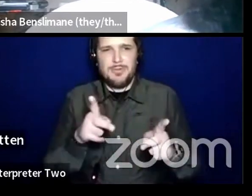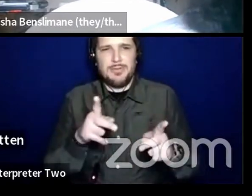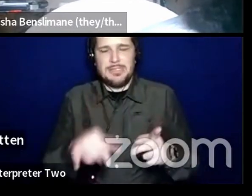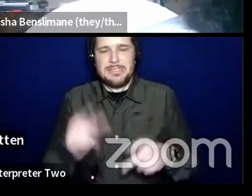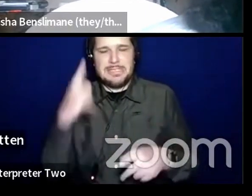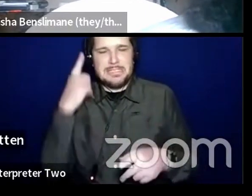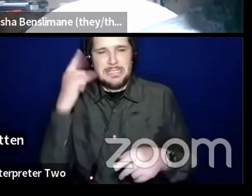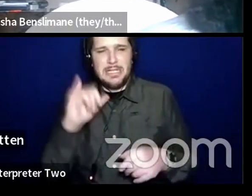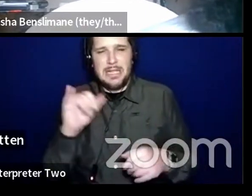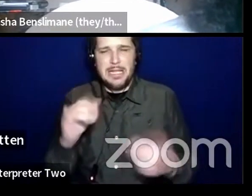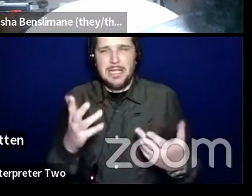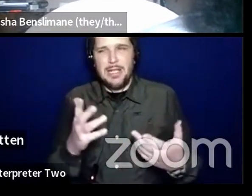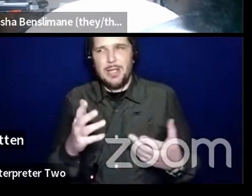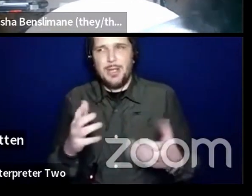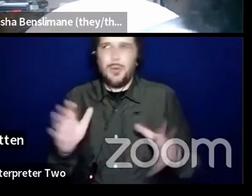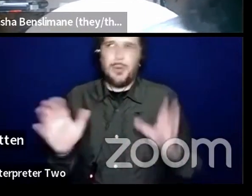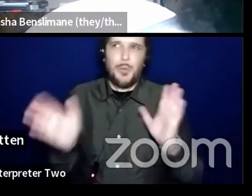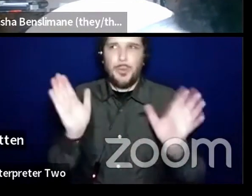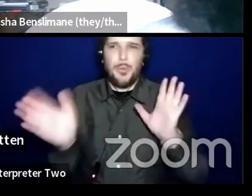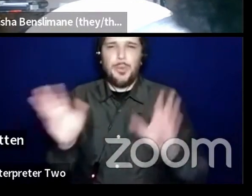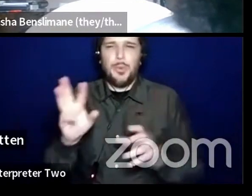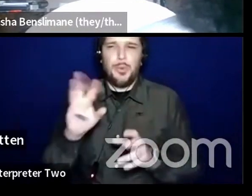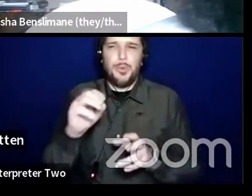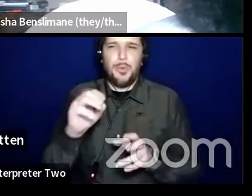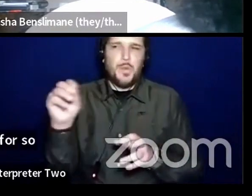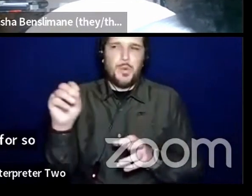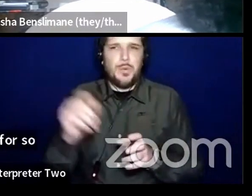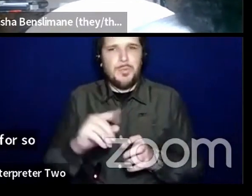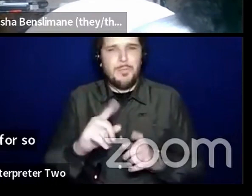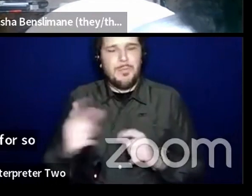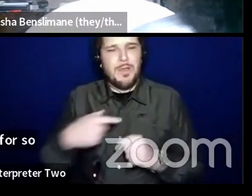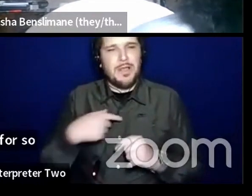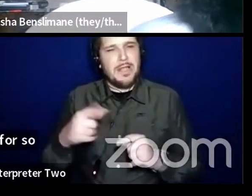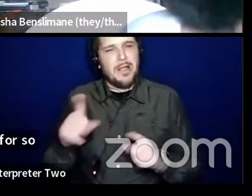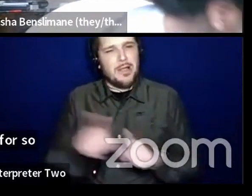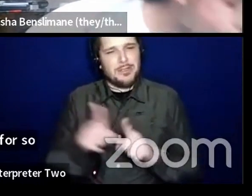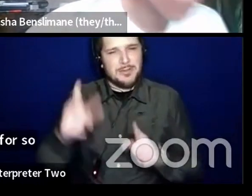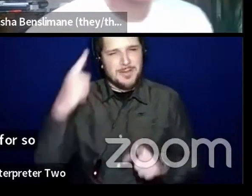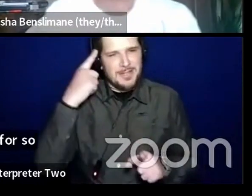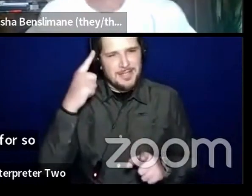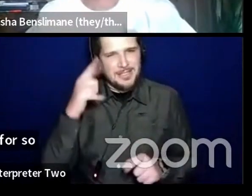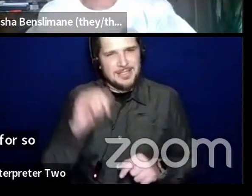woo-woo, but I also think,